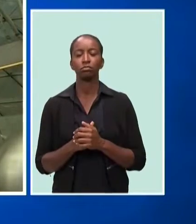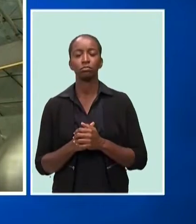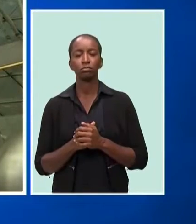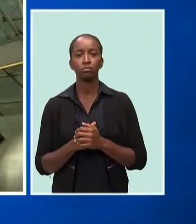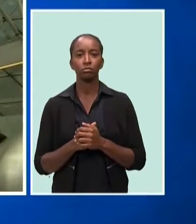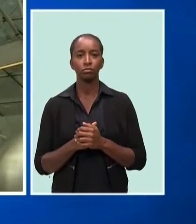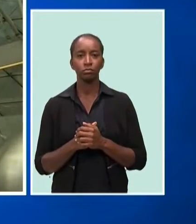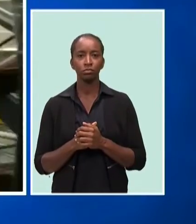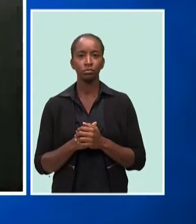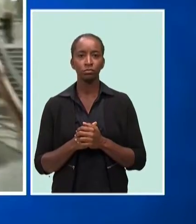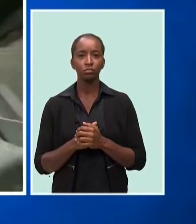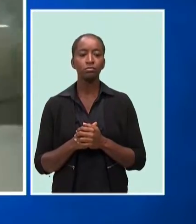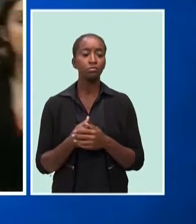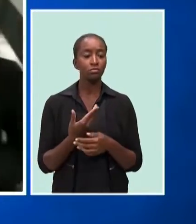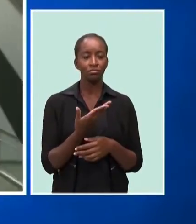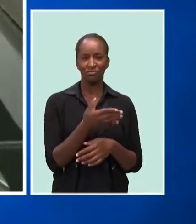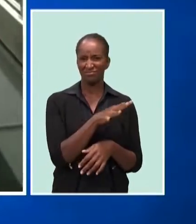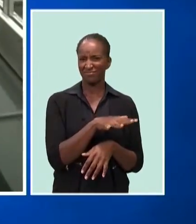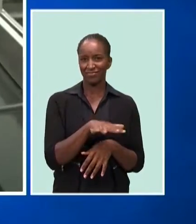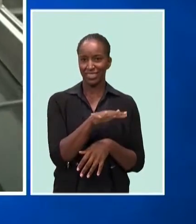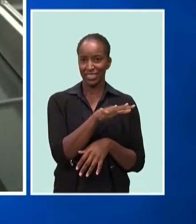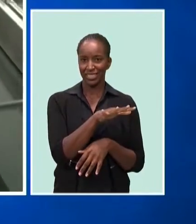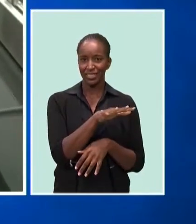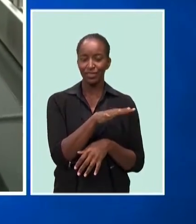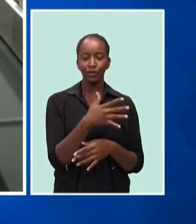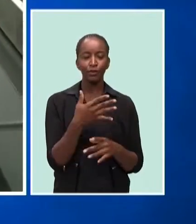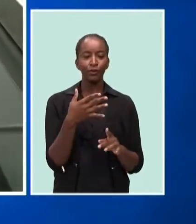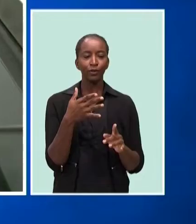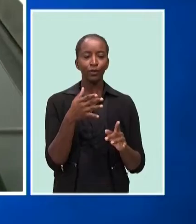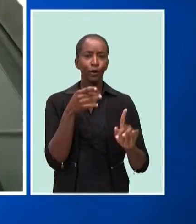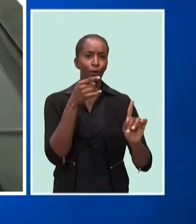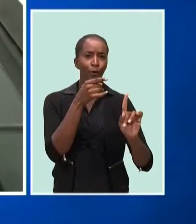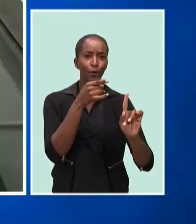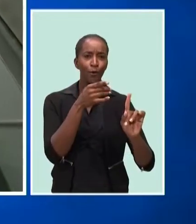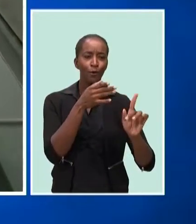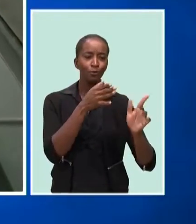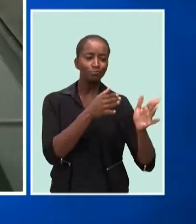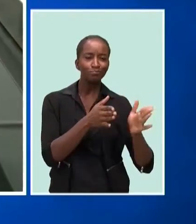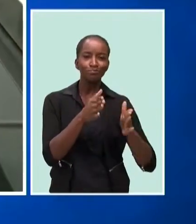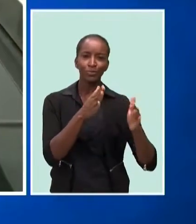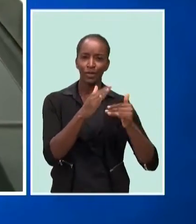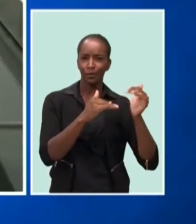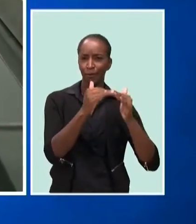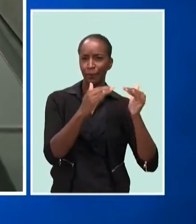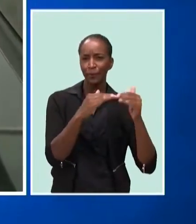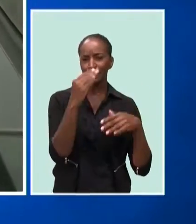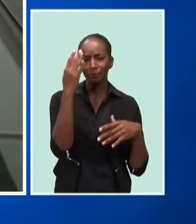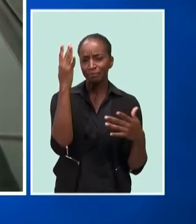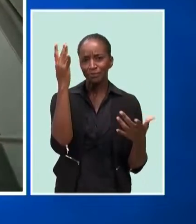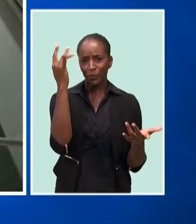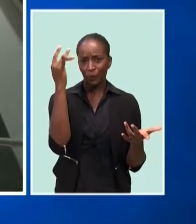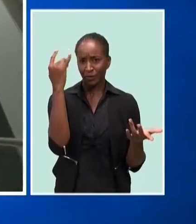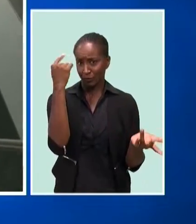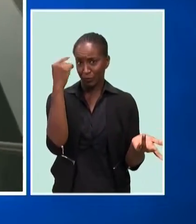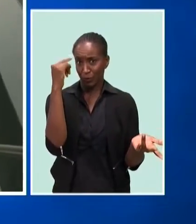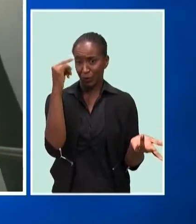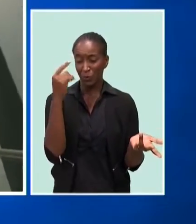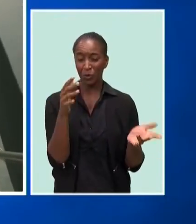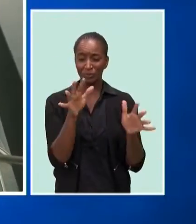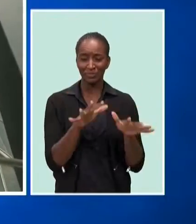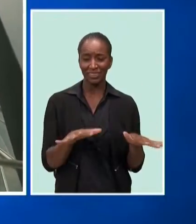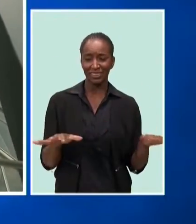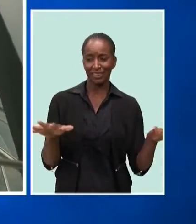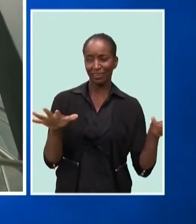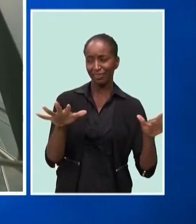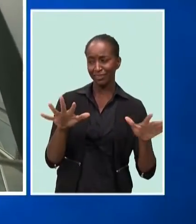abatements. Hudson Yards was designed to bring some glamour to what had been a dilapidated neighborhood, The Vessel to be a beacon for